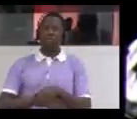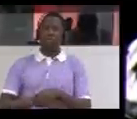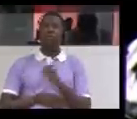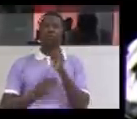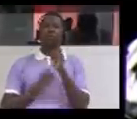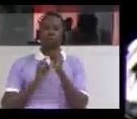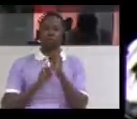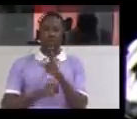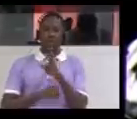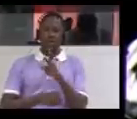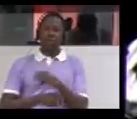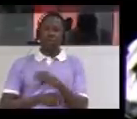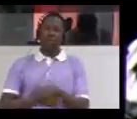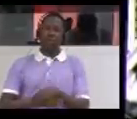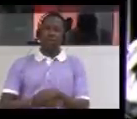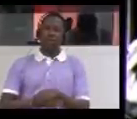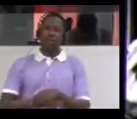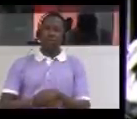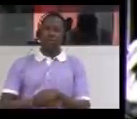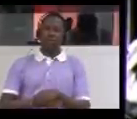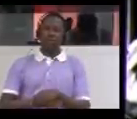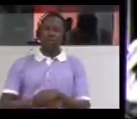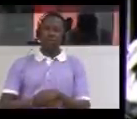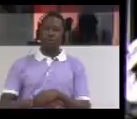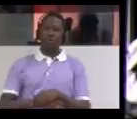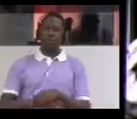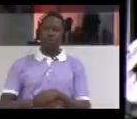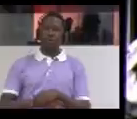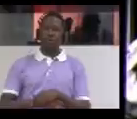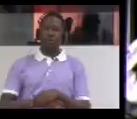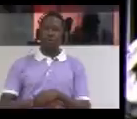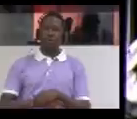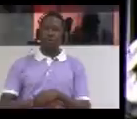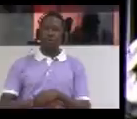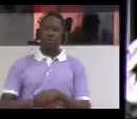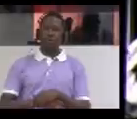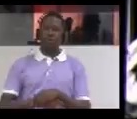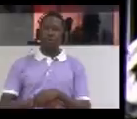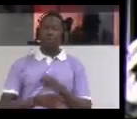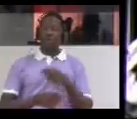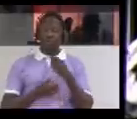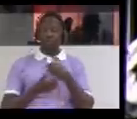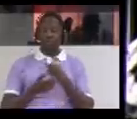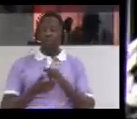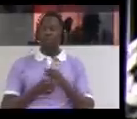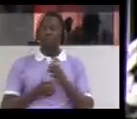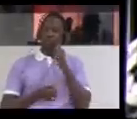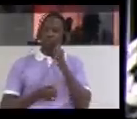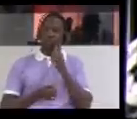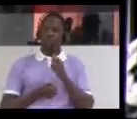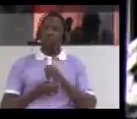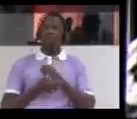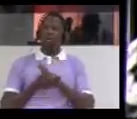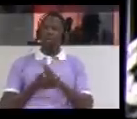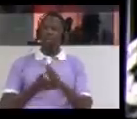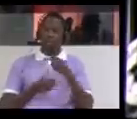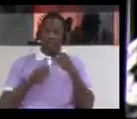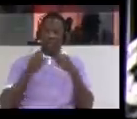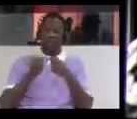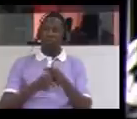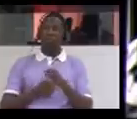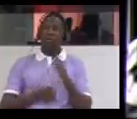Okay. And which will be just a brief information on your...